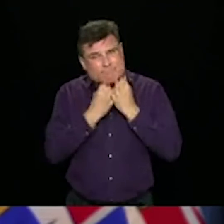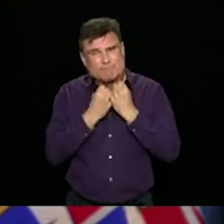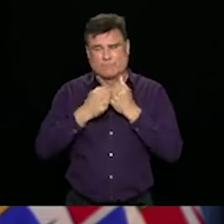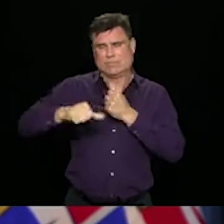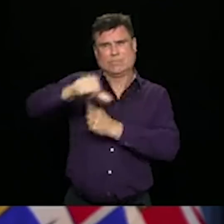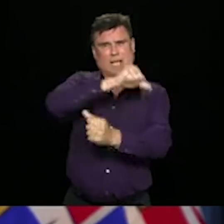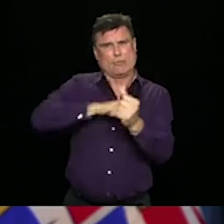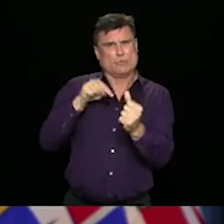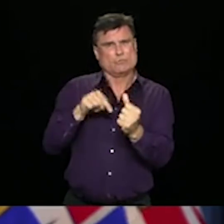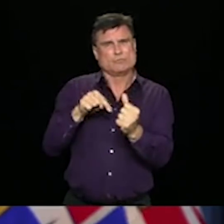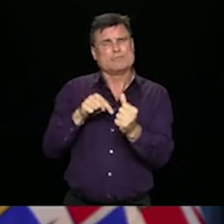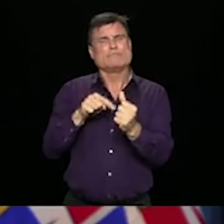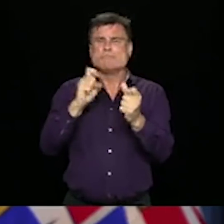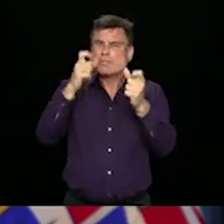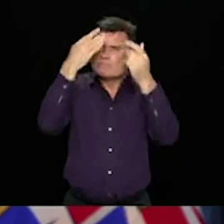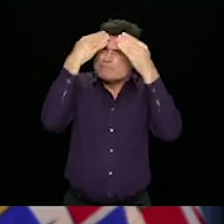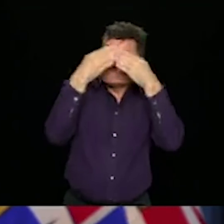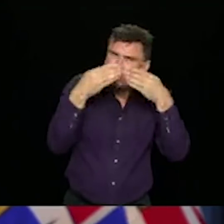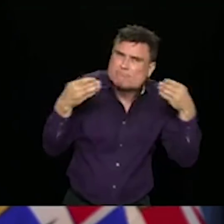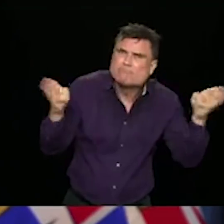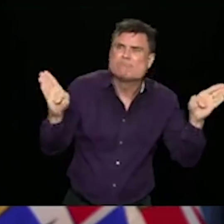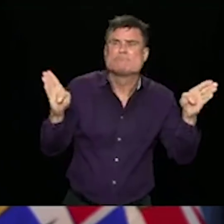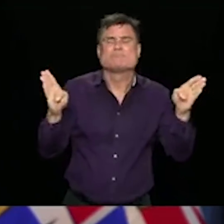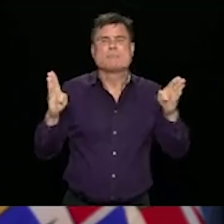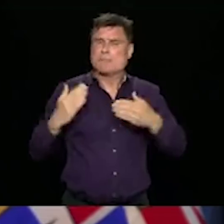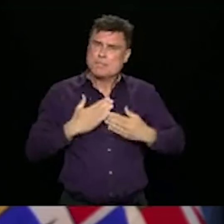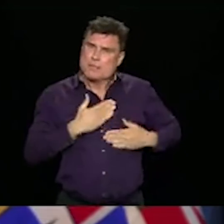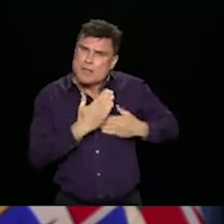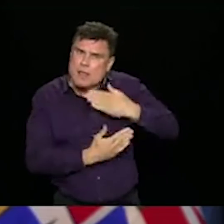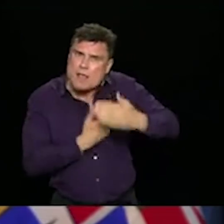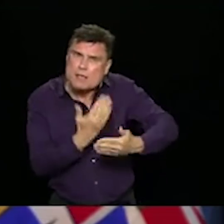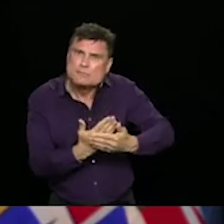be safe. In our schools, on our buses,